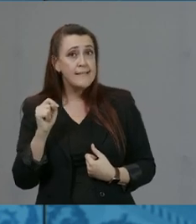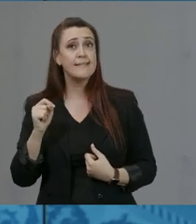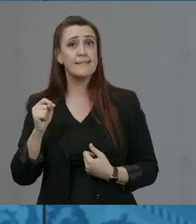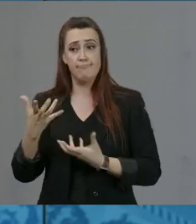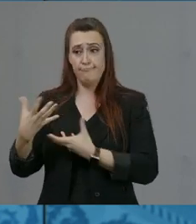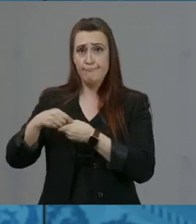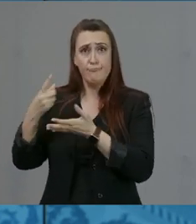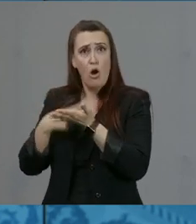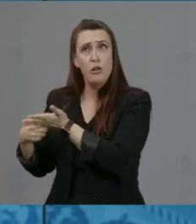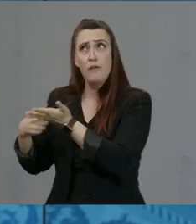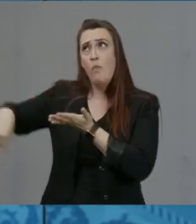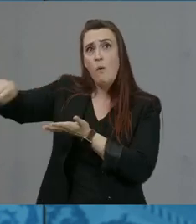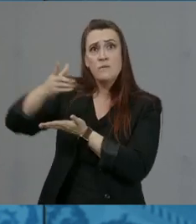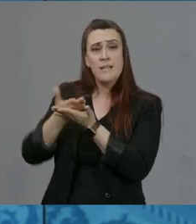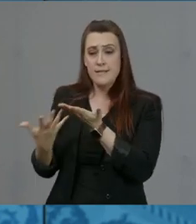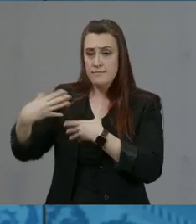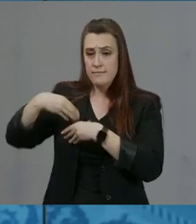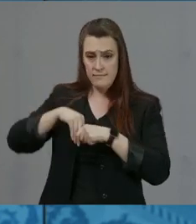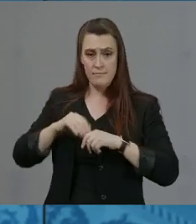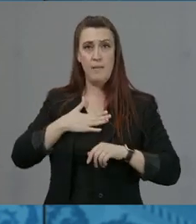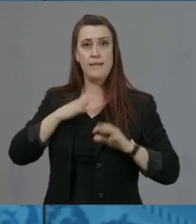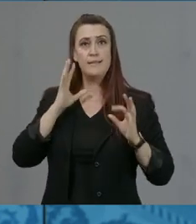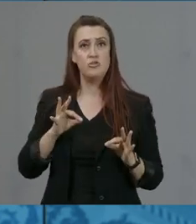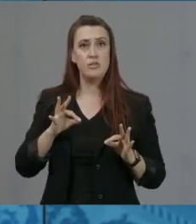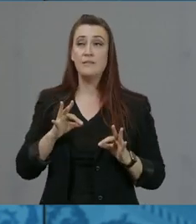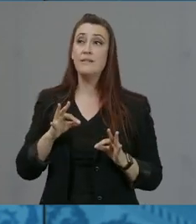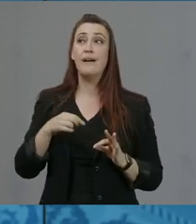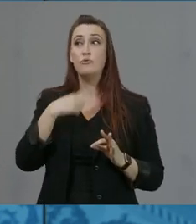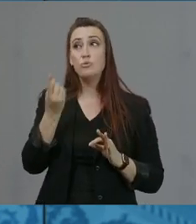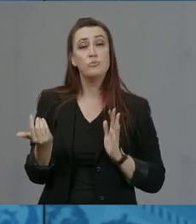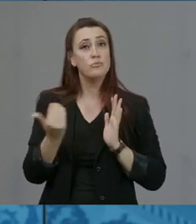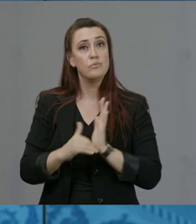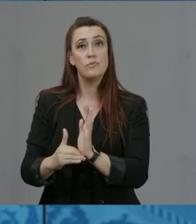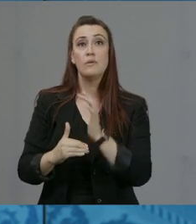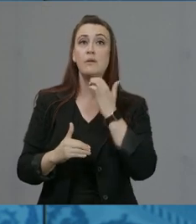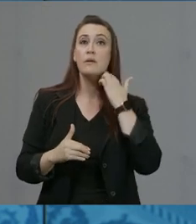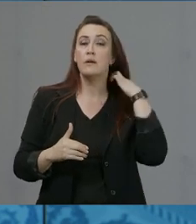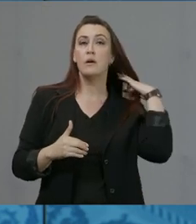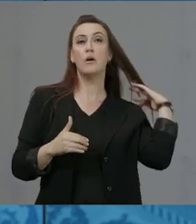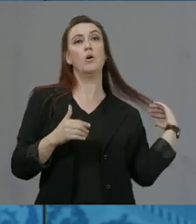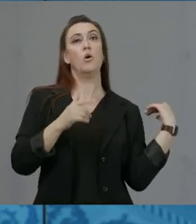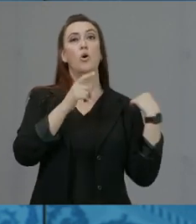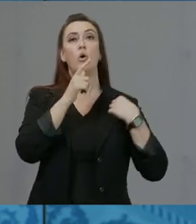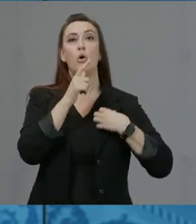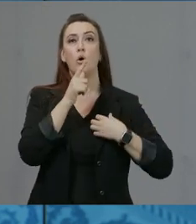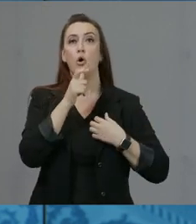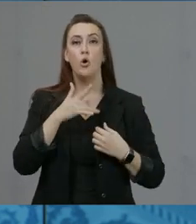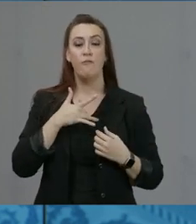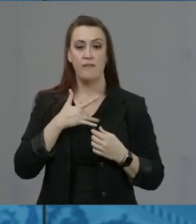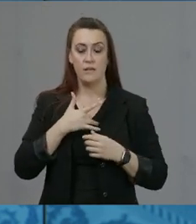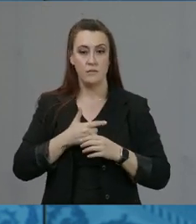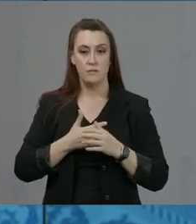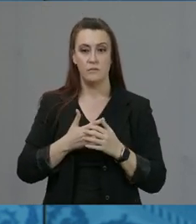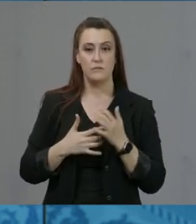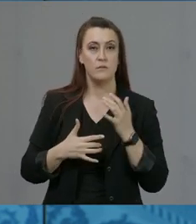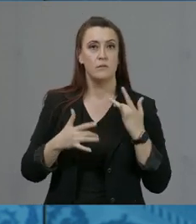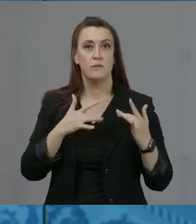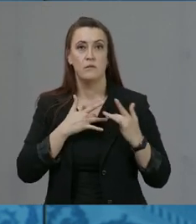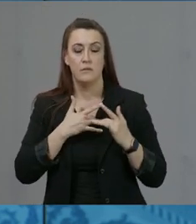said several times, there is no one in the state that has a higher sense of urgency